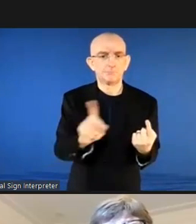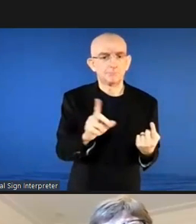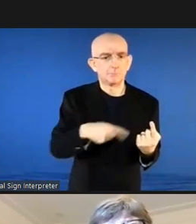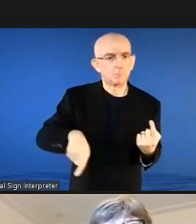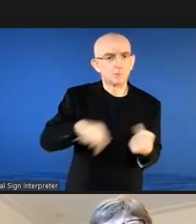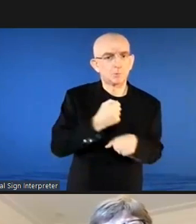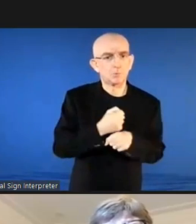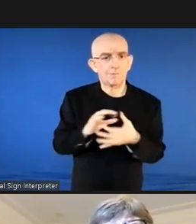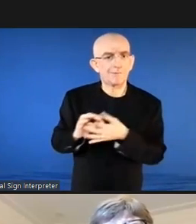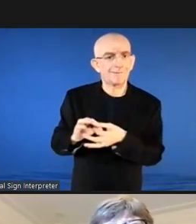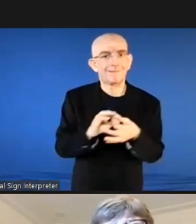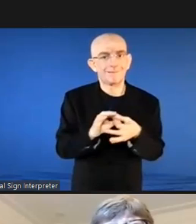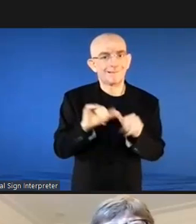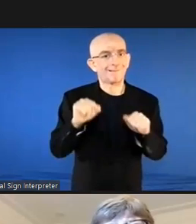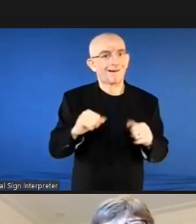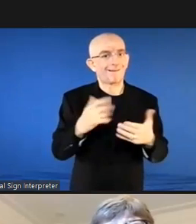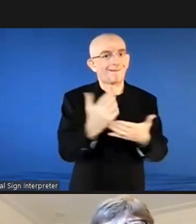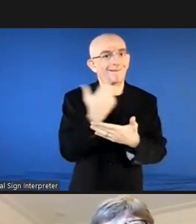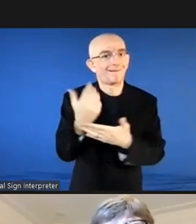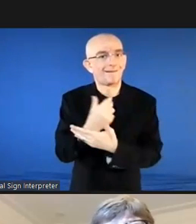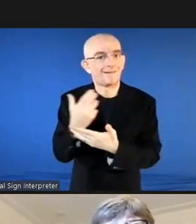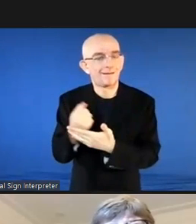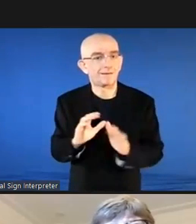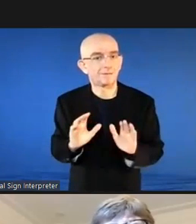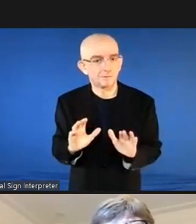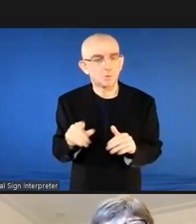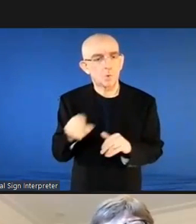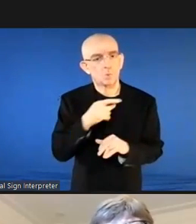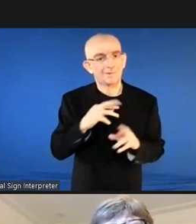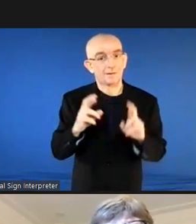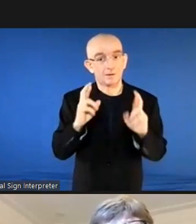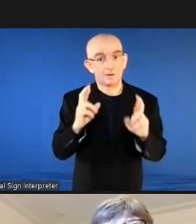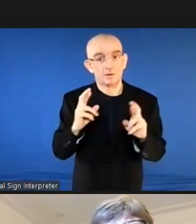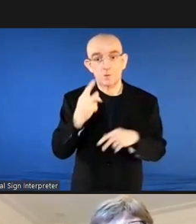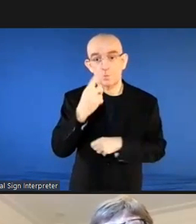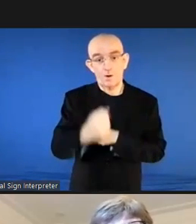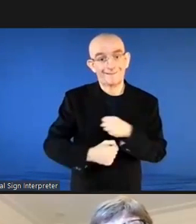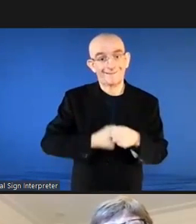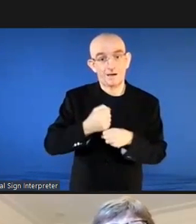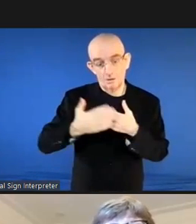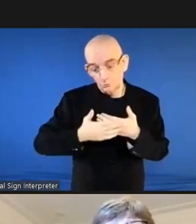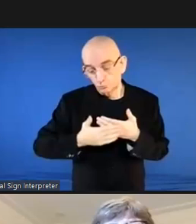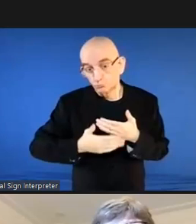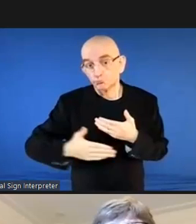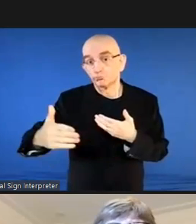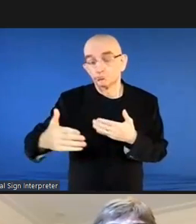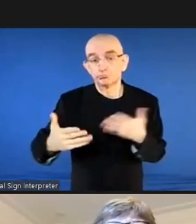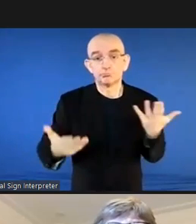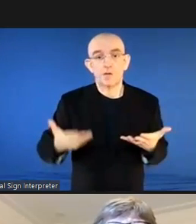that after this next year or so, when we all have a bit of a better idea what on earth's happening to the